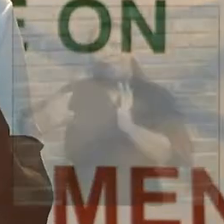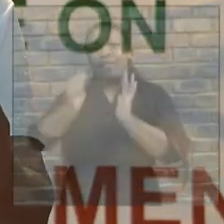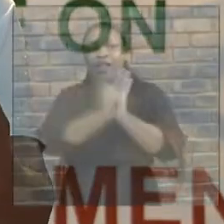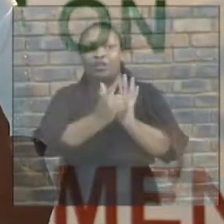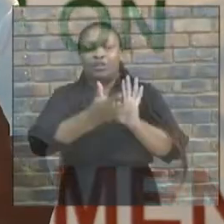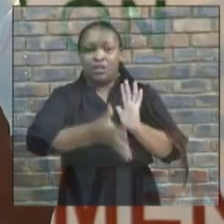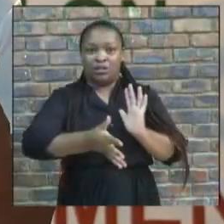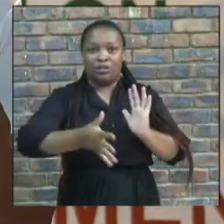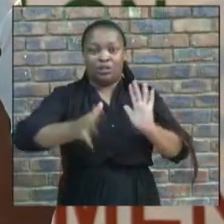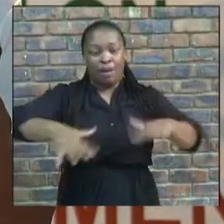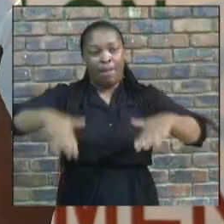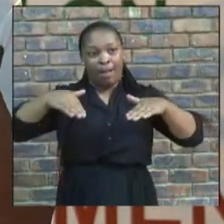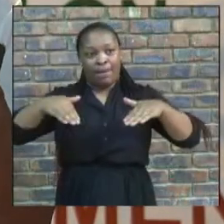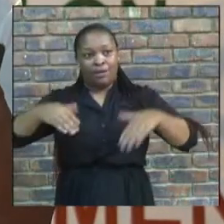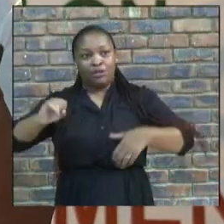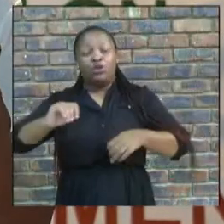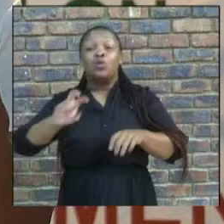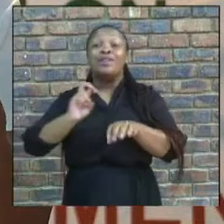ka yona.